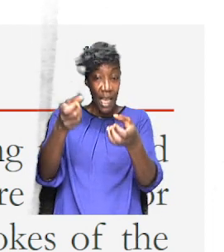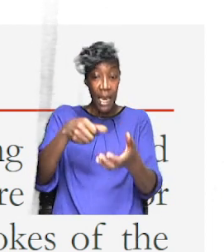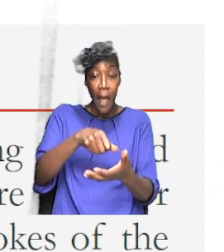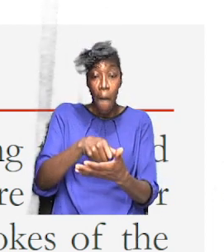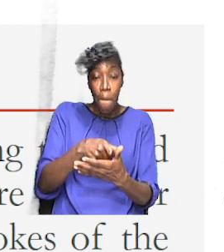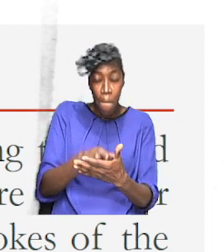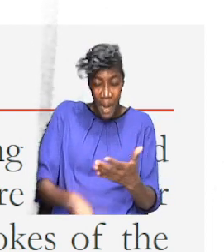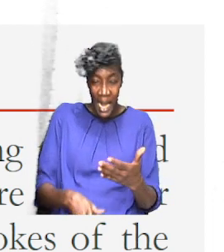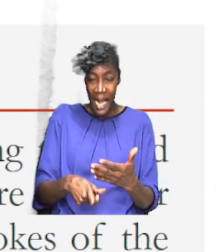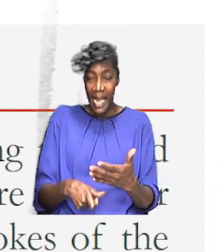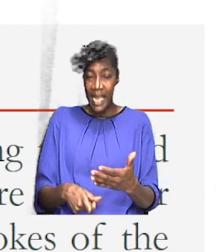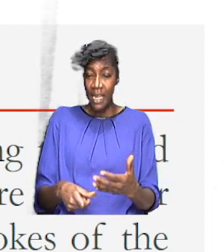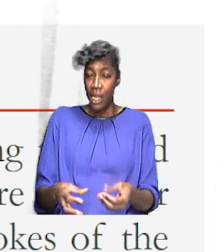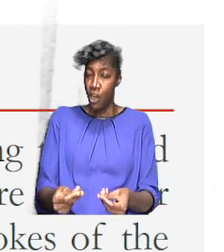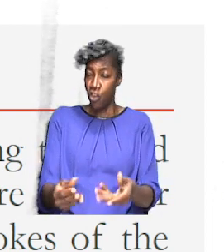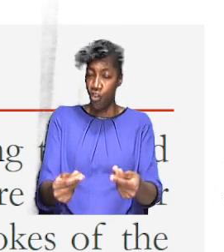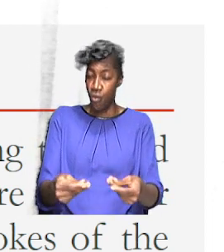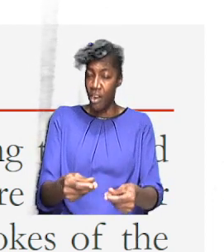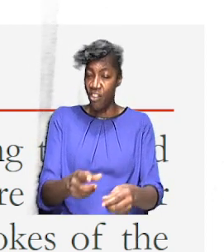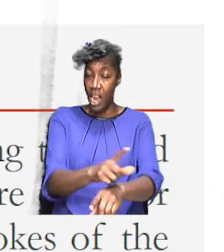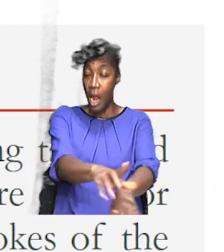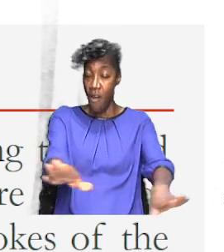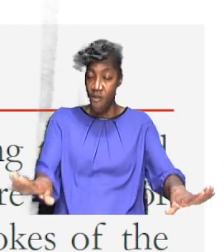for 50 shekels of silver. So